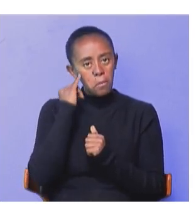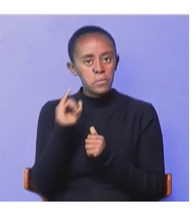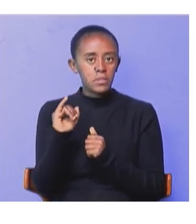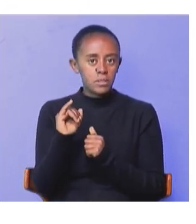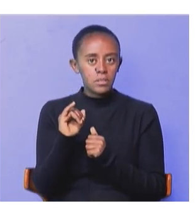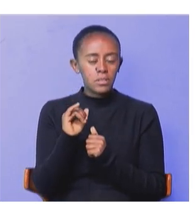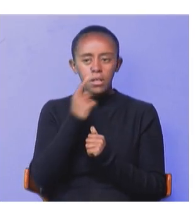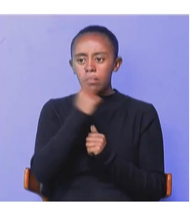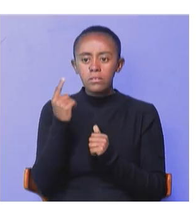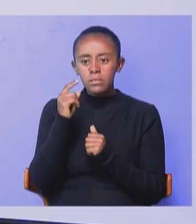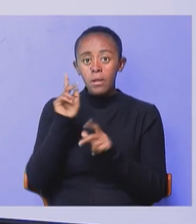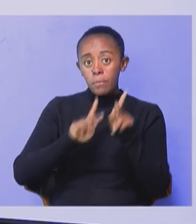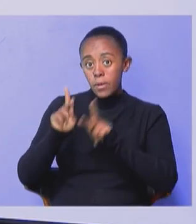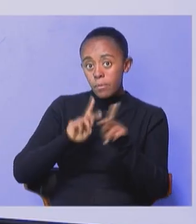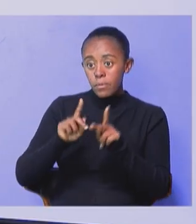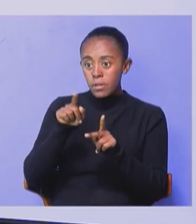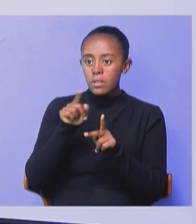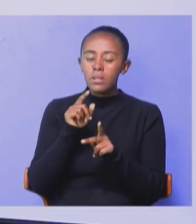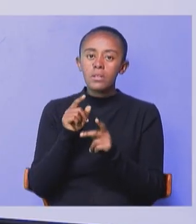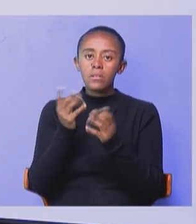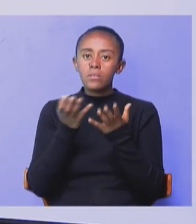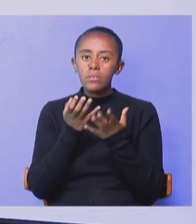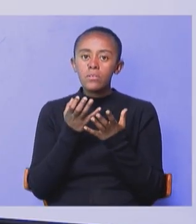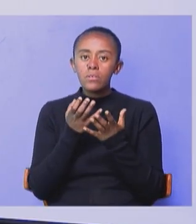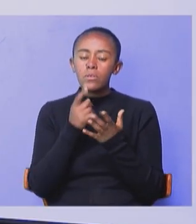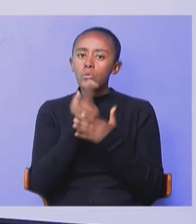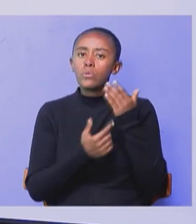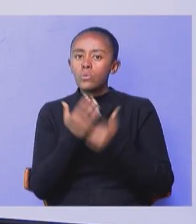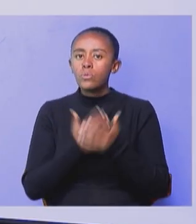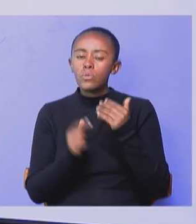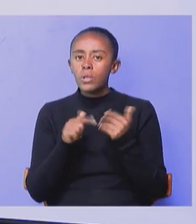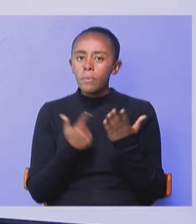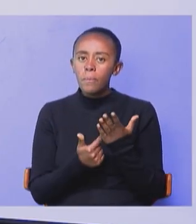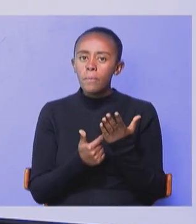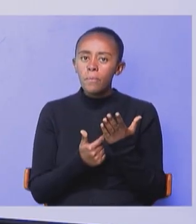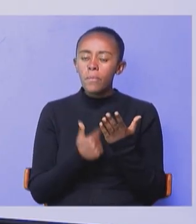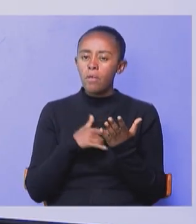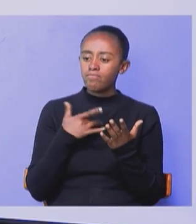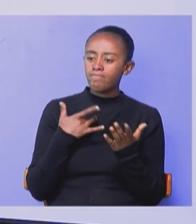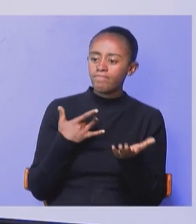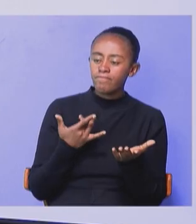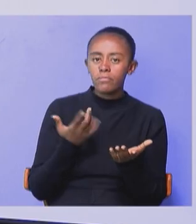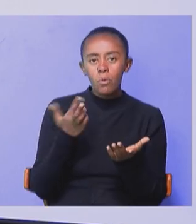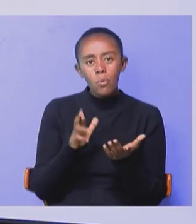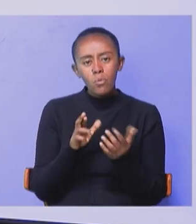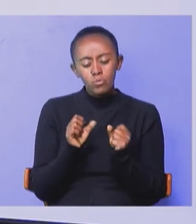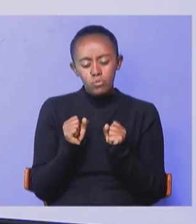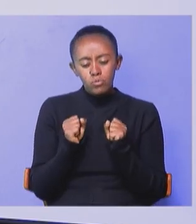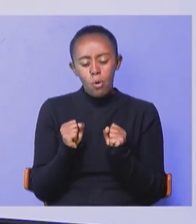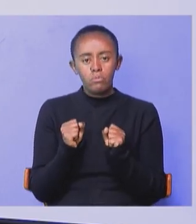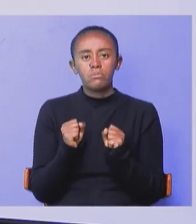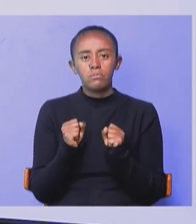Some people, when they want to talk about something that they feel are